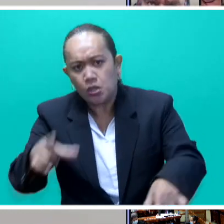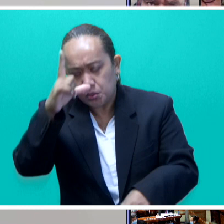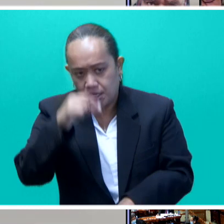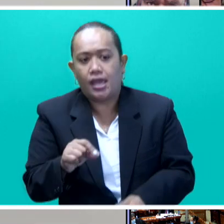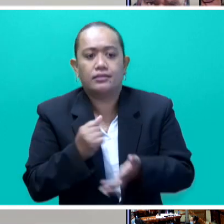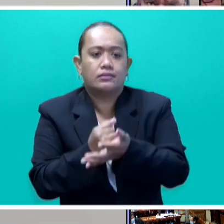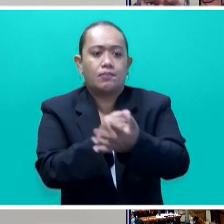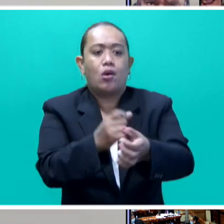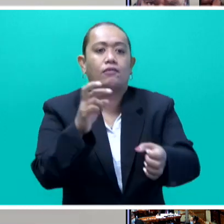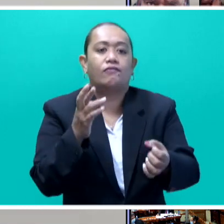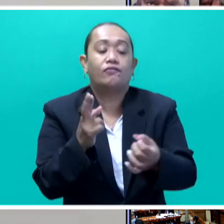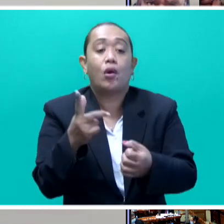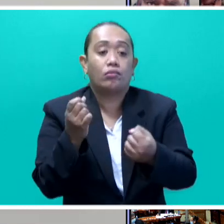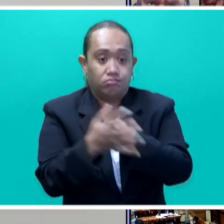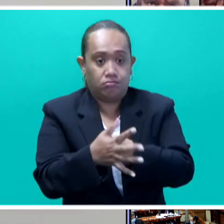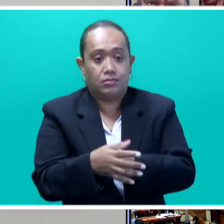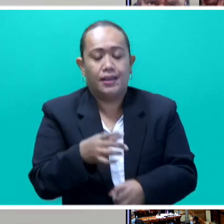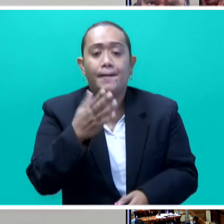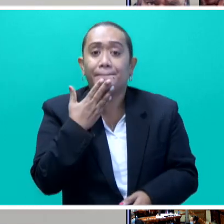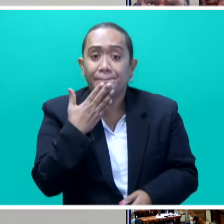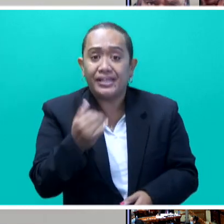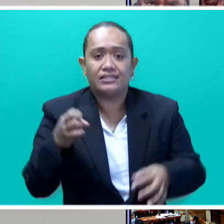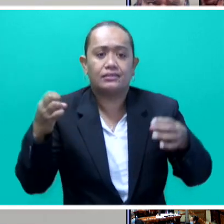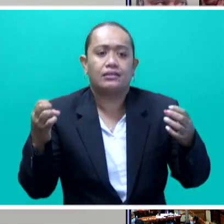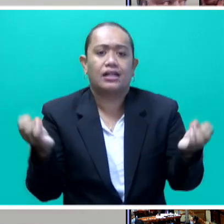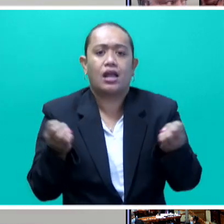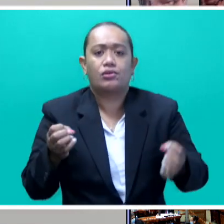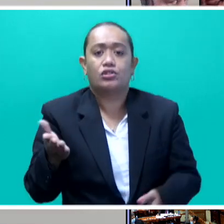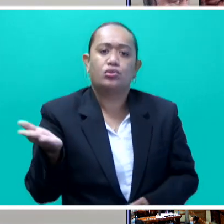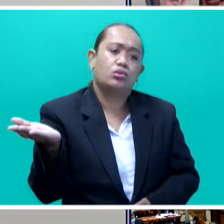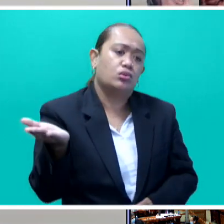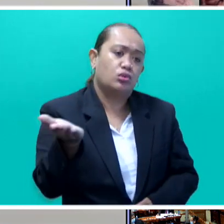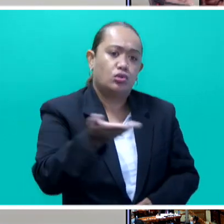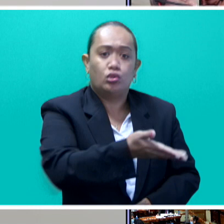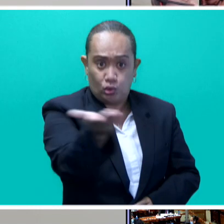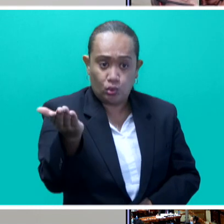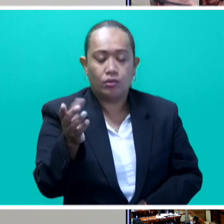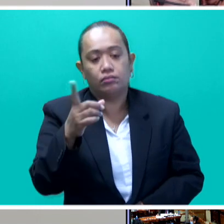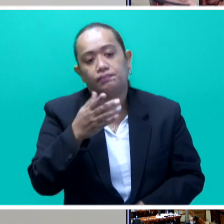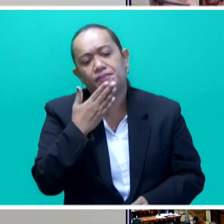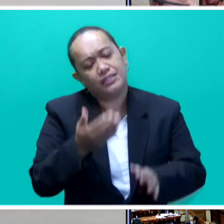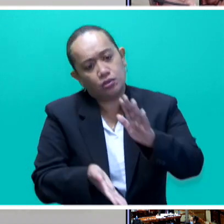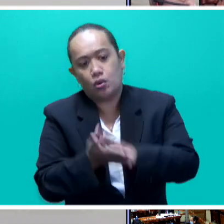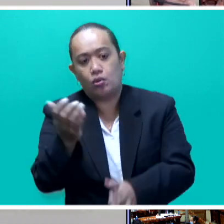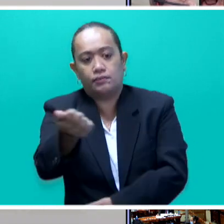pandemic, sir. So I urge everybody, please bear that in mind. Please get vaccinated. Forget